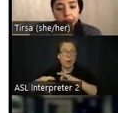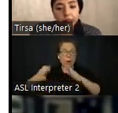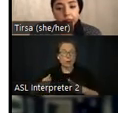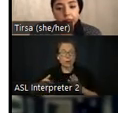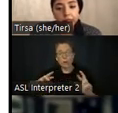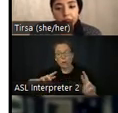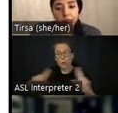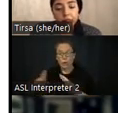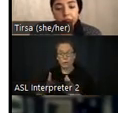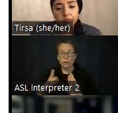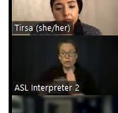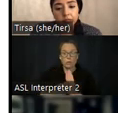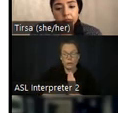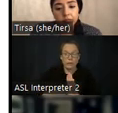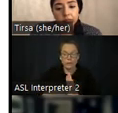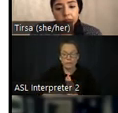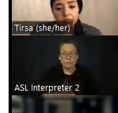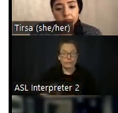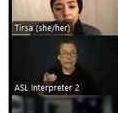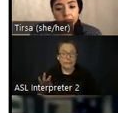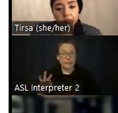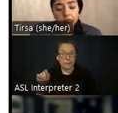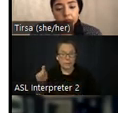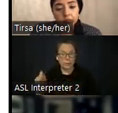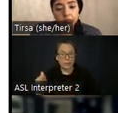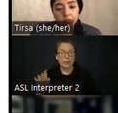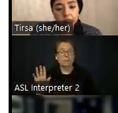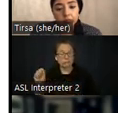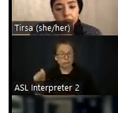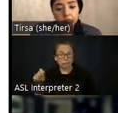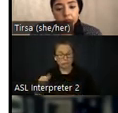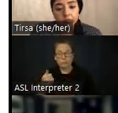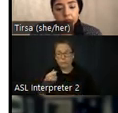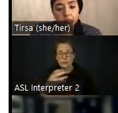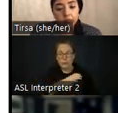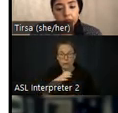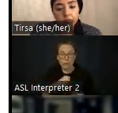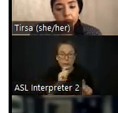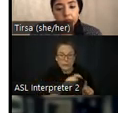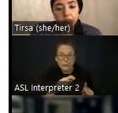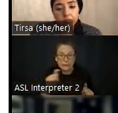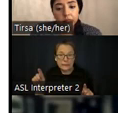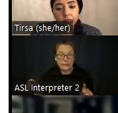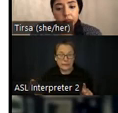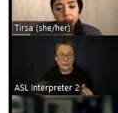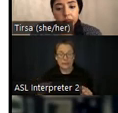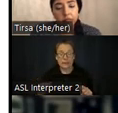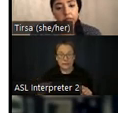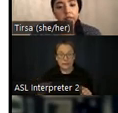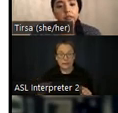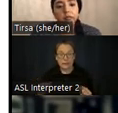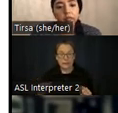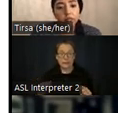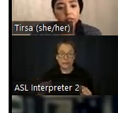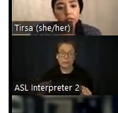ready on a moment's notice. And there have been several committees on this issue area that some